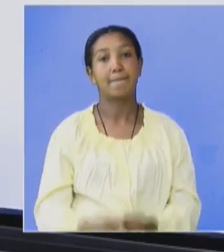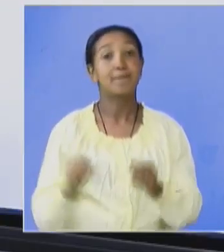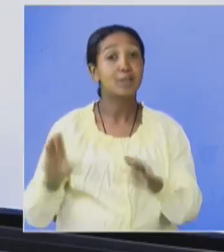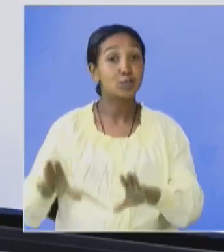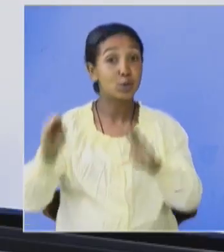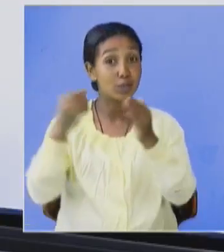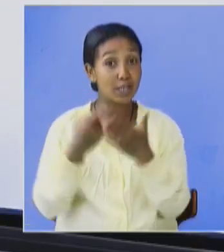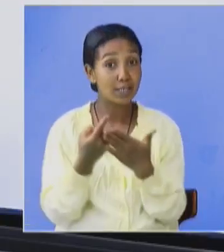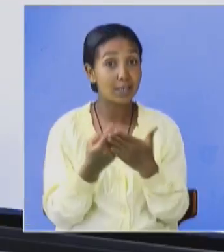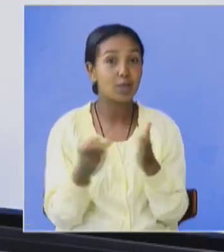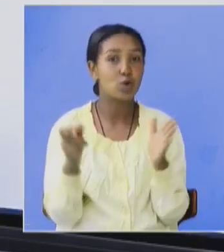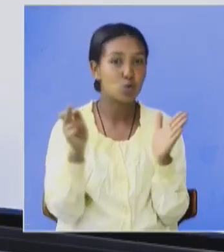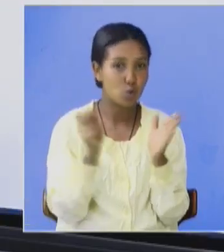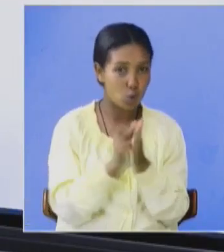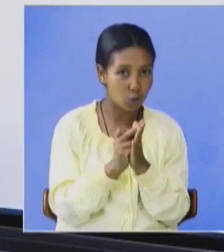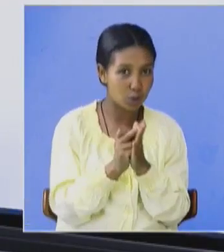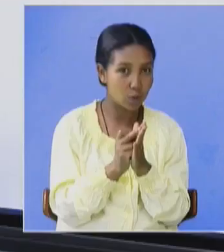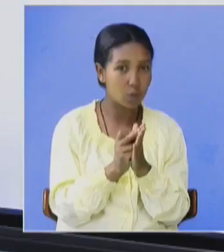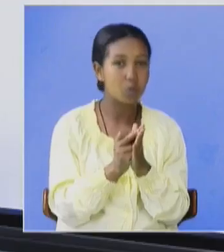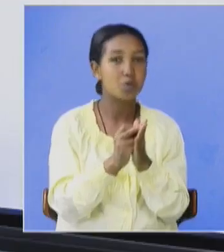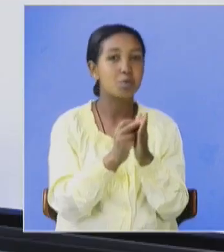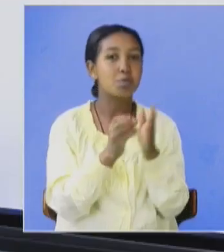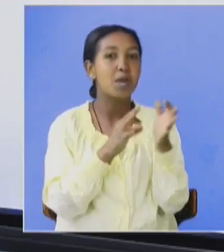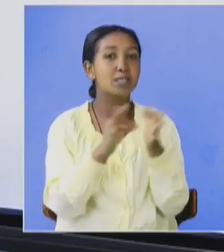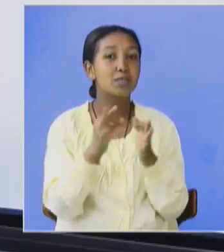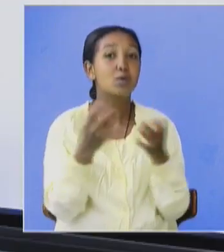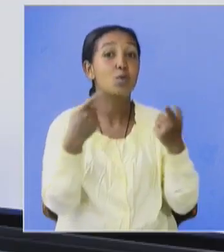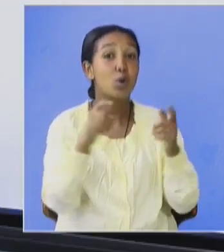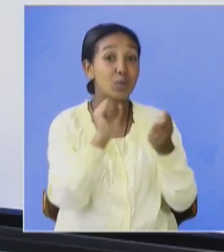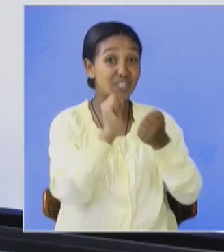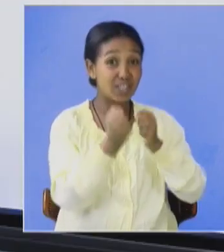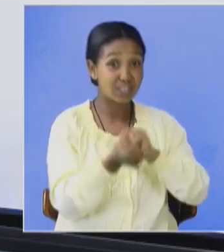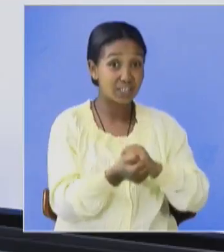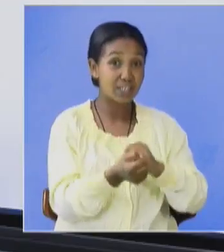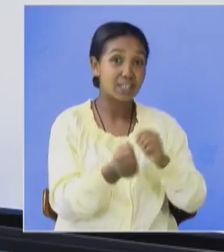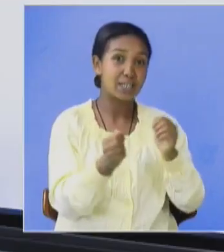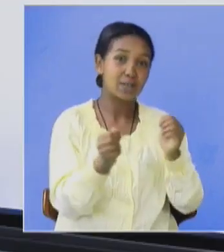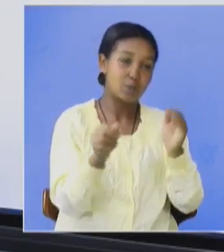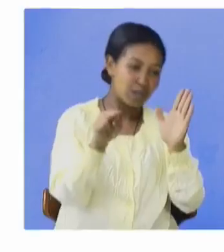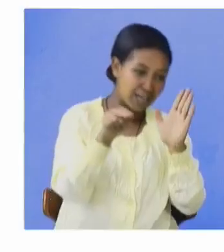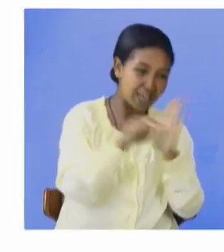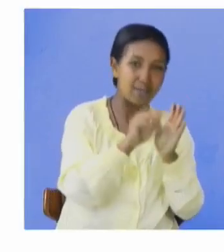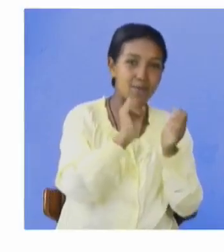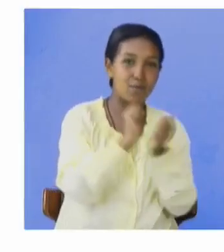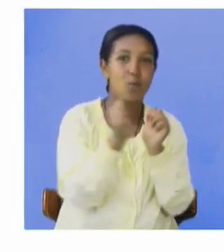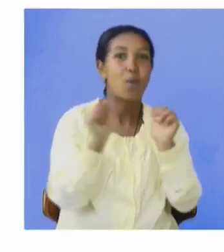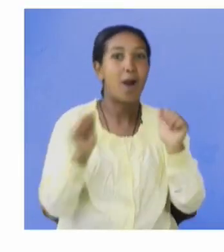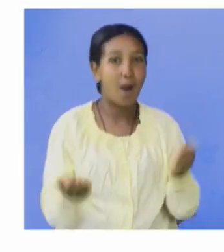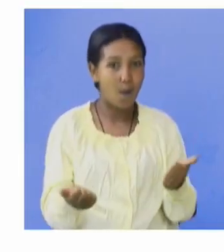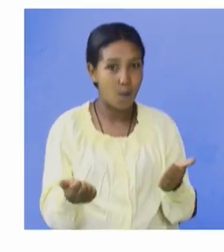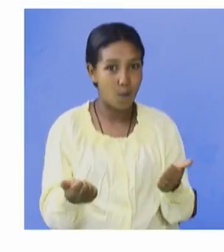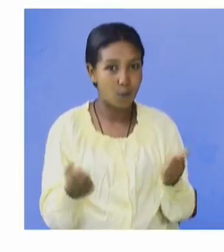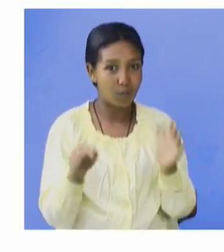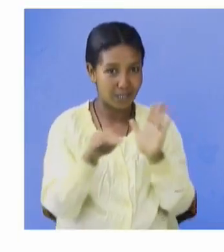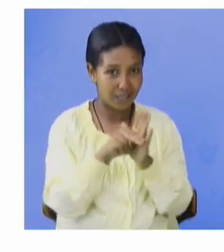Students, there is a rule also. Let me mention that. When we change it, negative form.